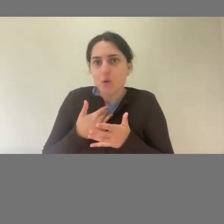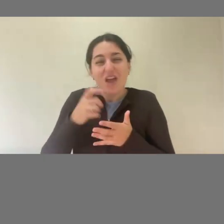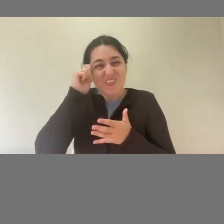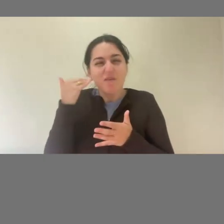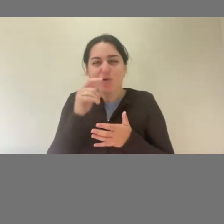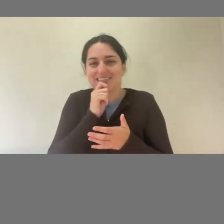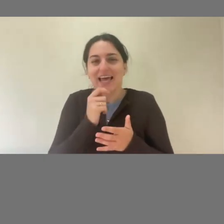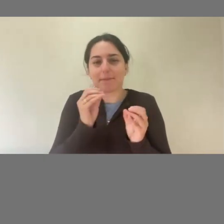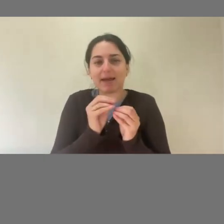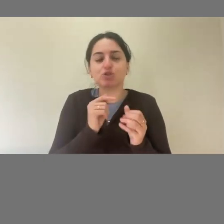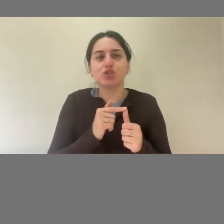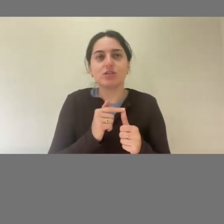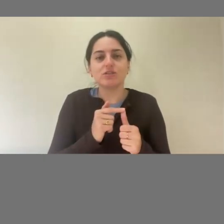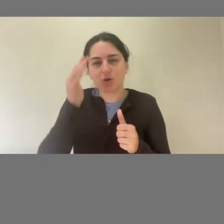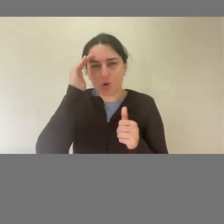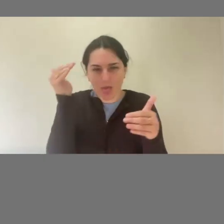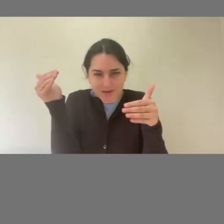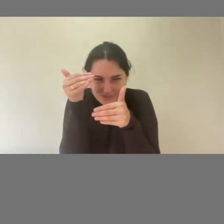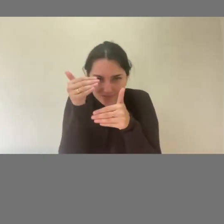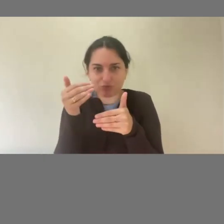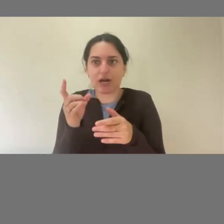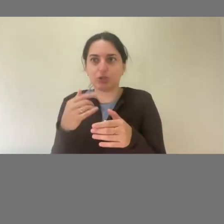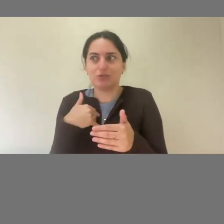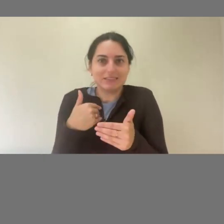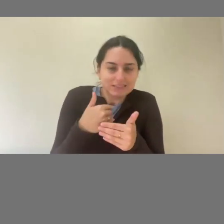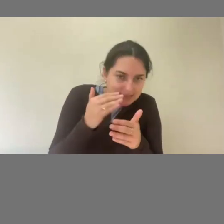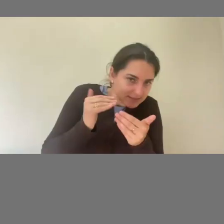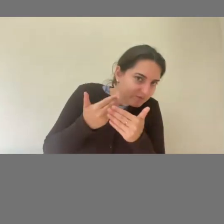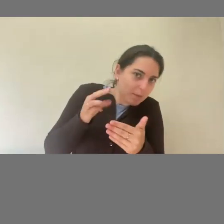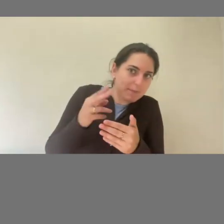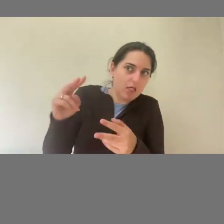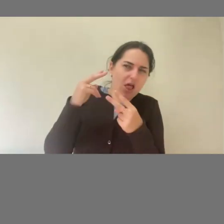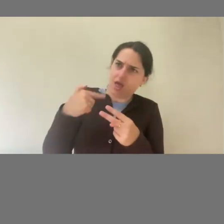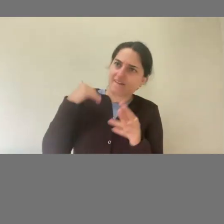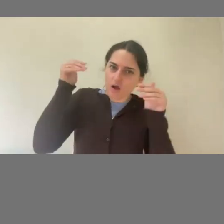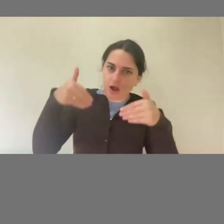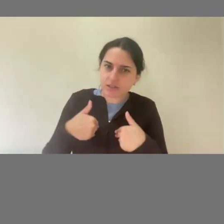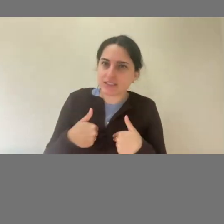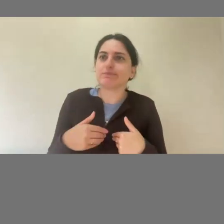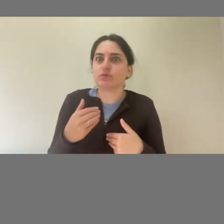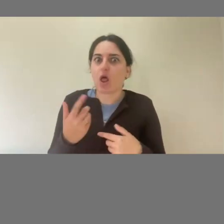on, the camouflaging side of things. People may